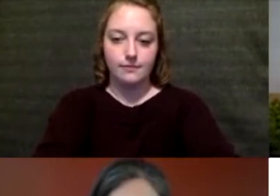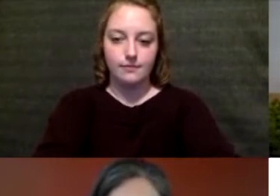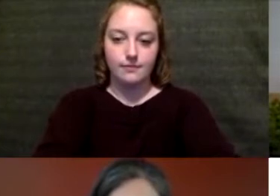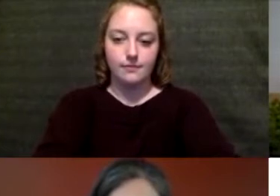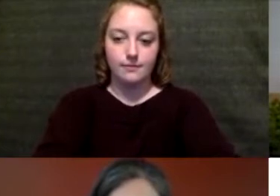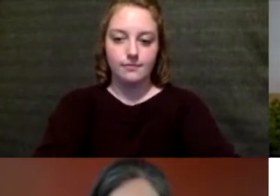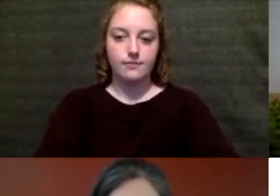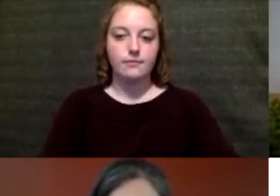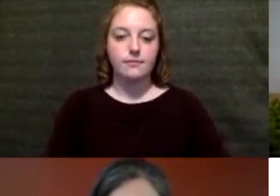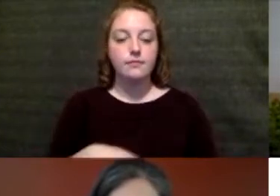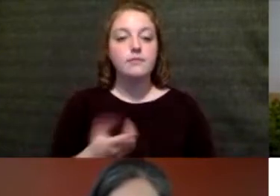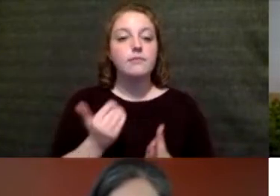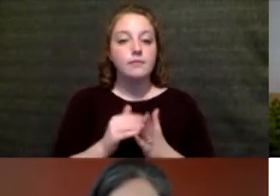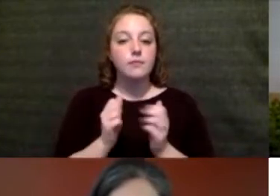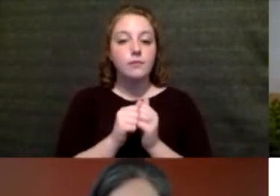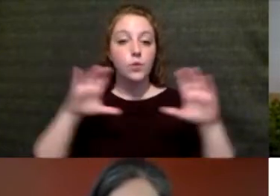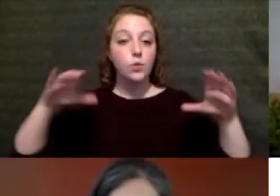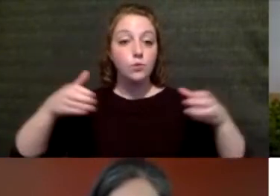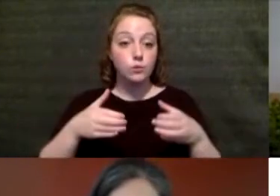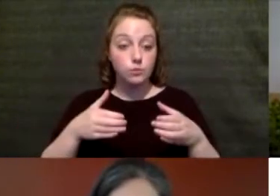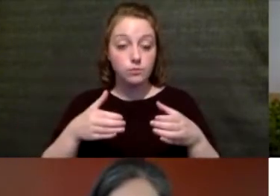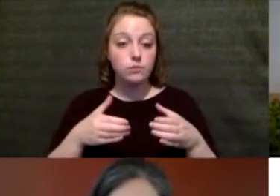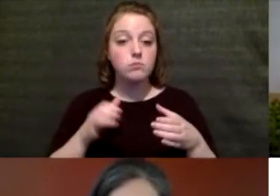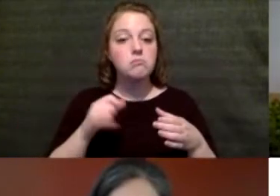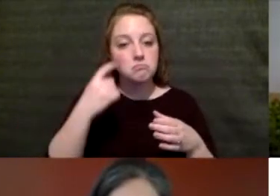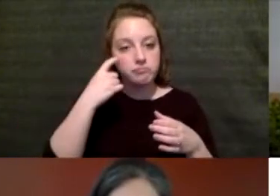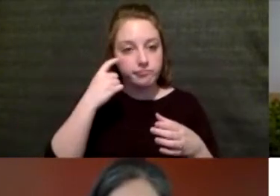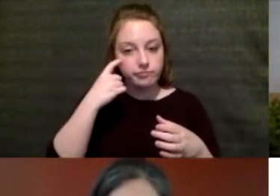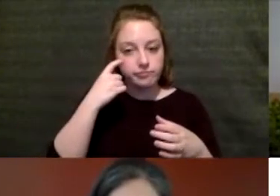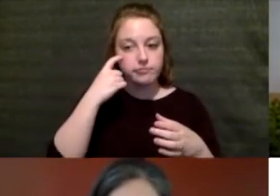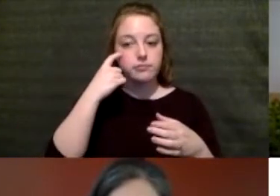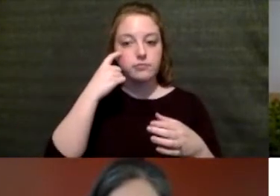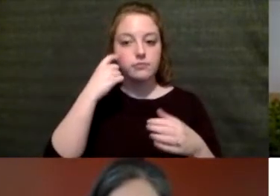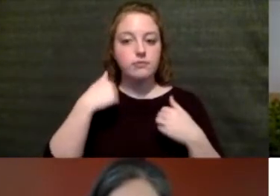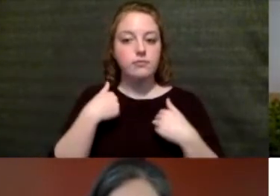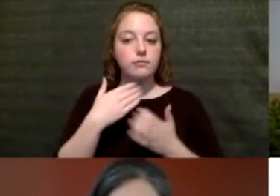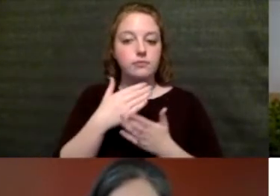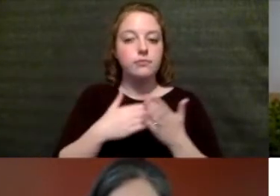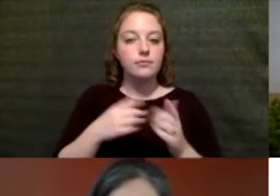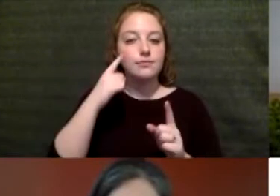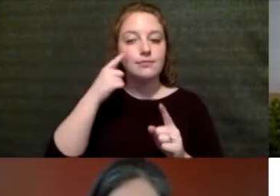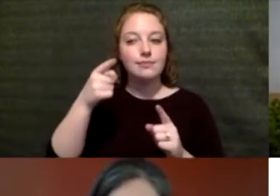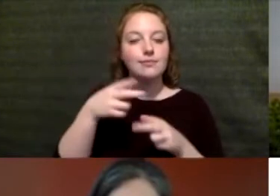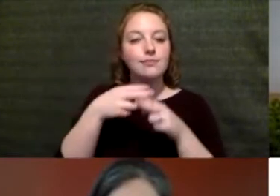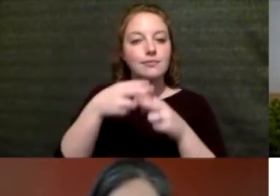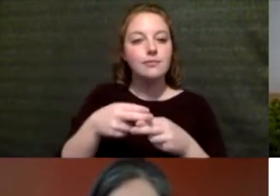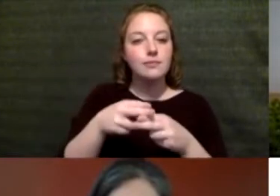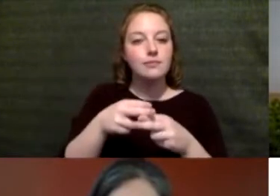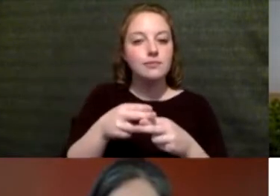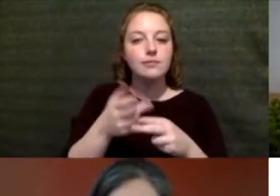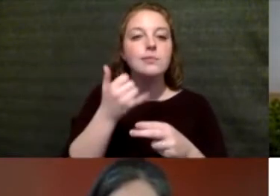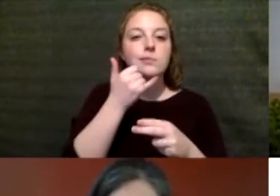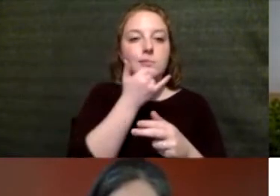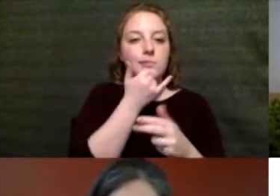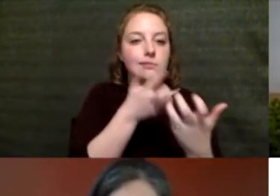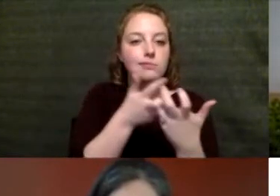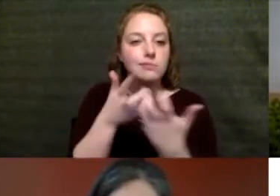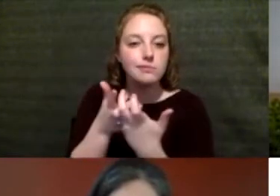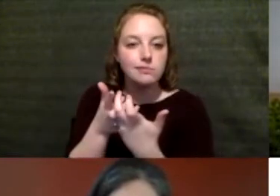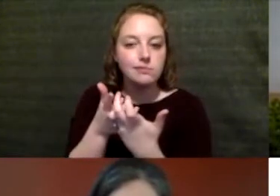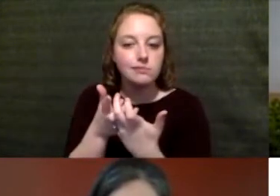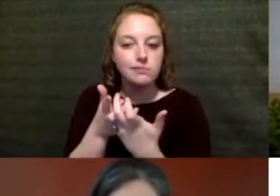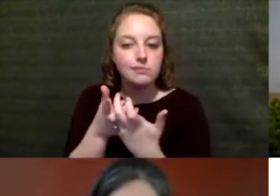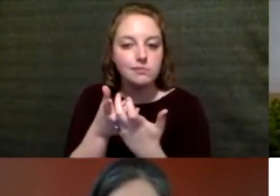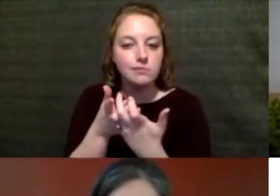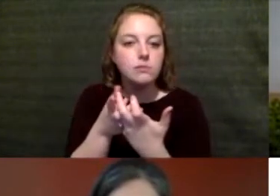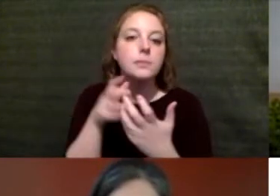consolidation, that that made some sense that you have some, I think you called it misalignment, but that's, that certainly